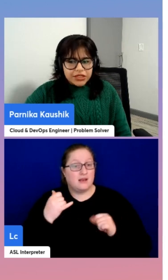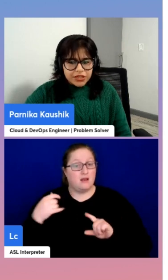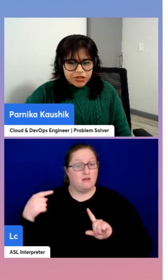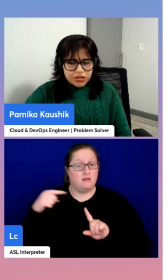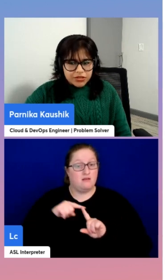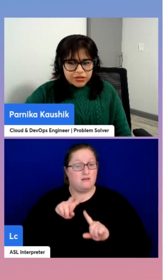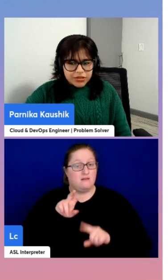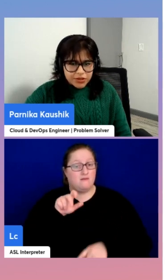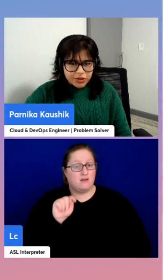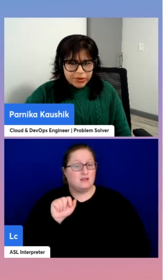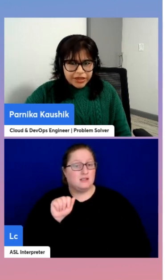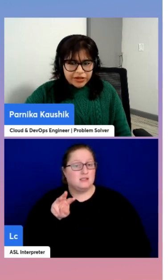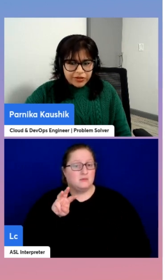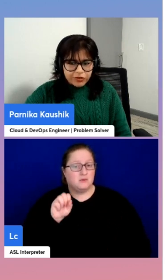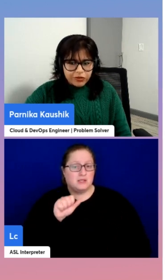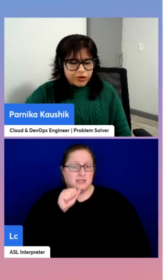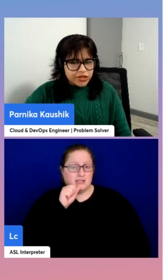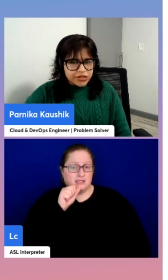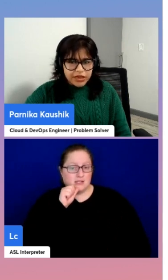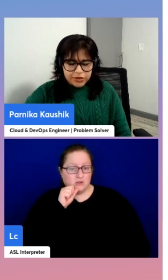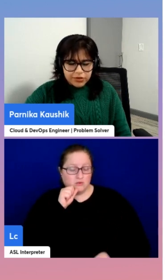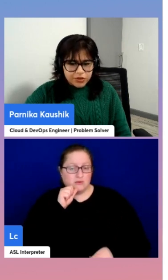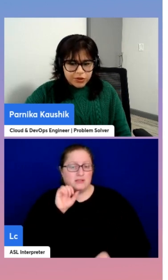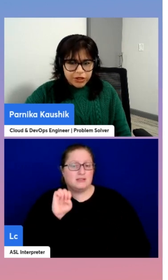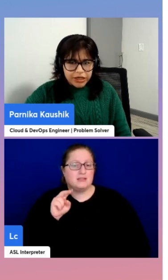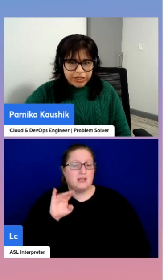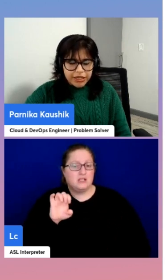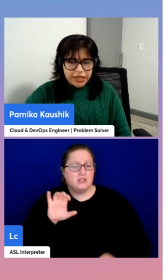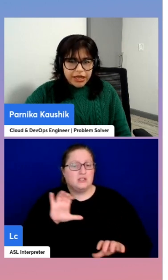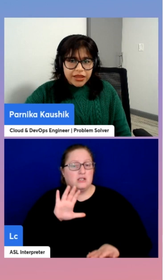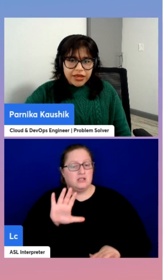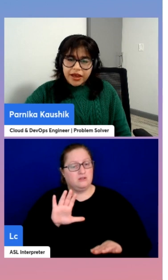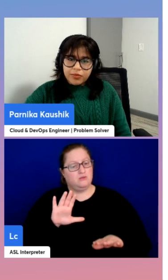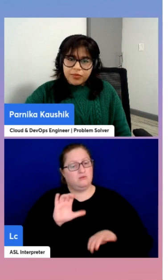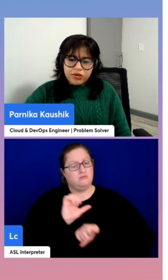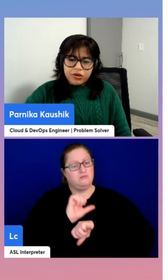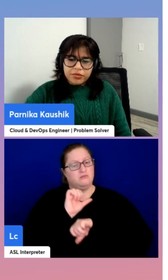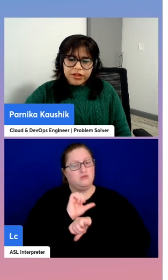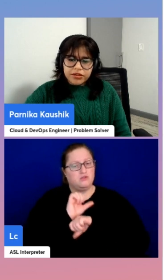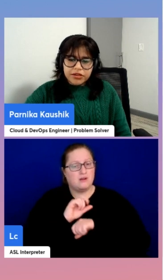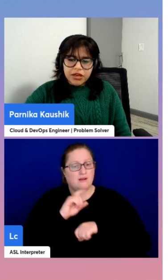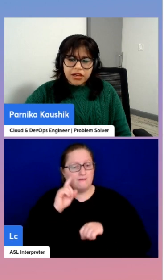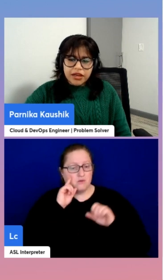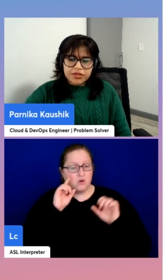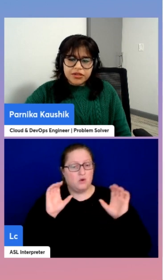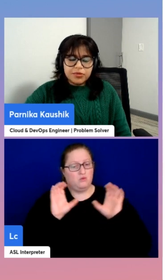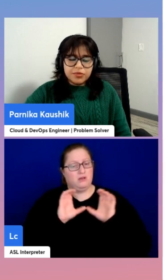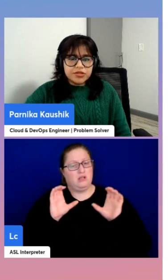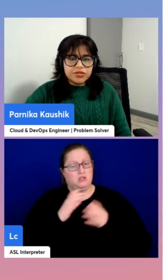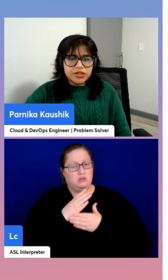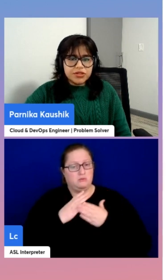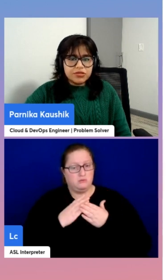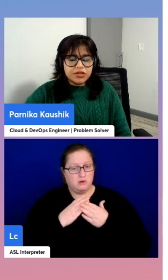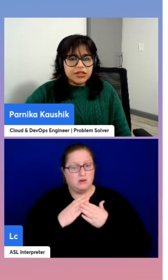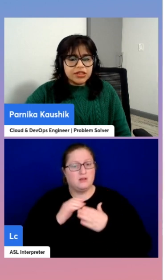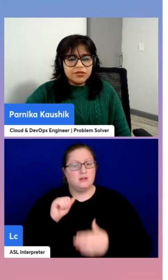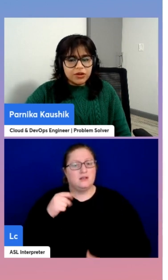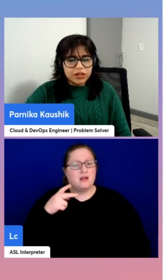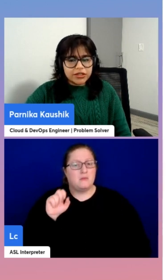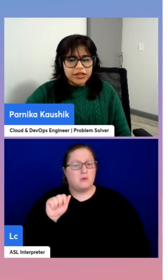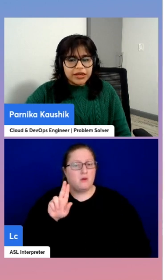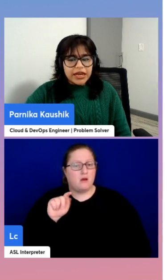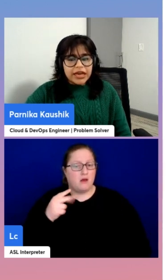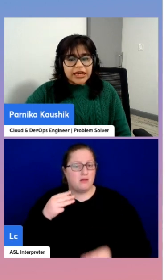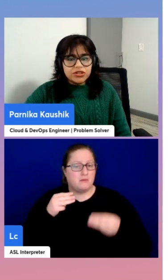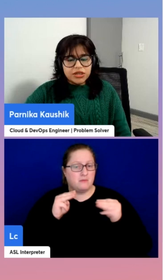AWS Secrets Engine does your bidding for the dynamic credentials part. The April auth method allows GitHub repositories to authenticate